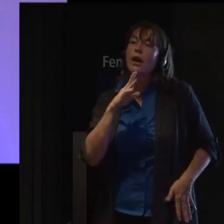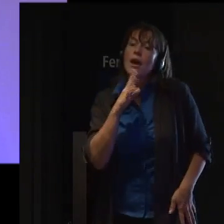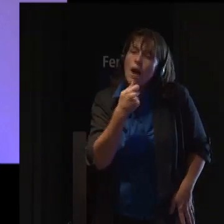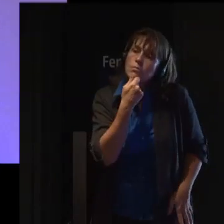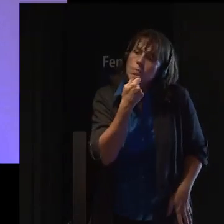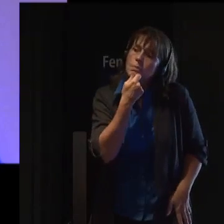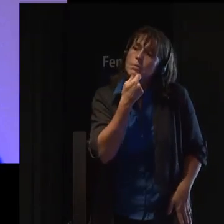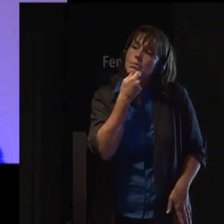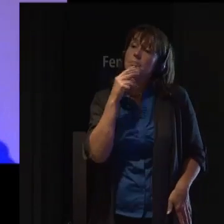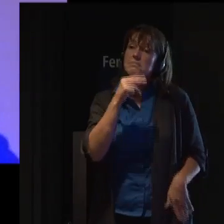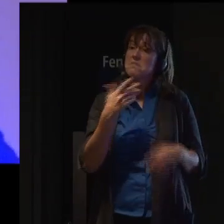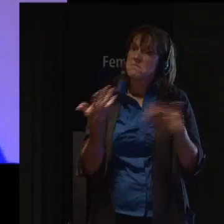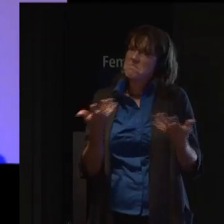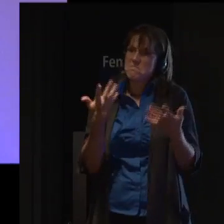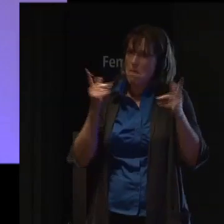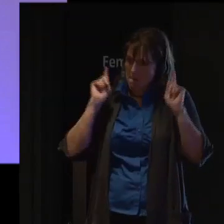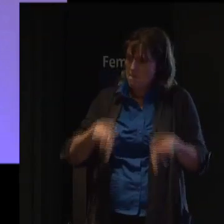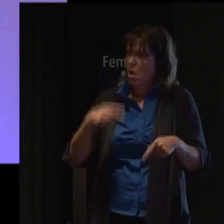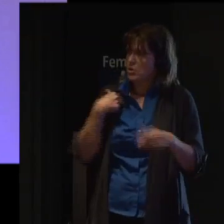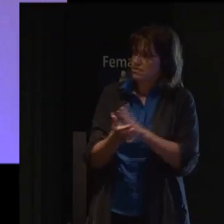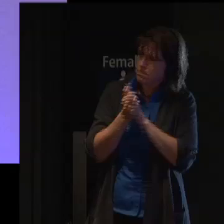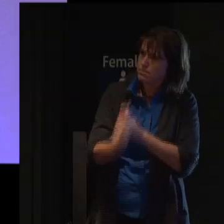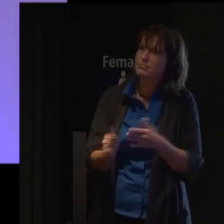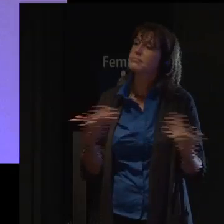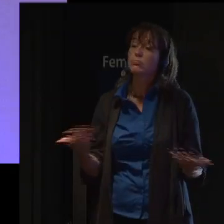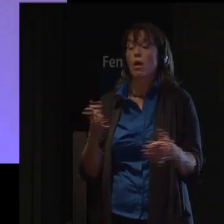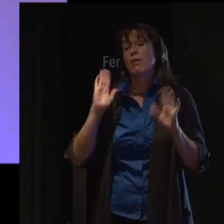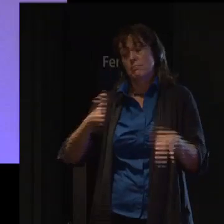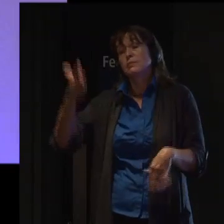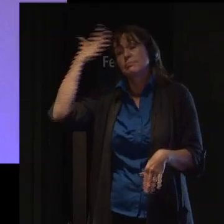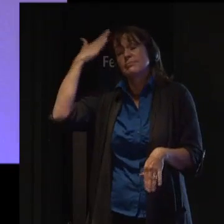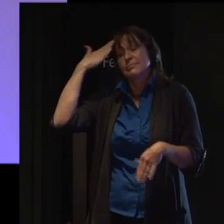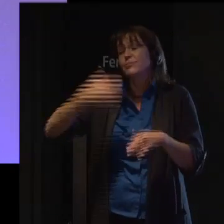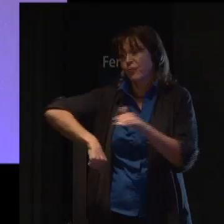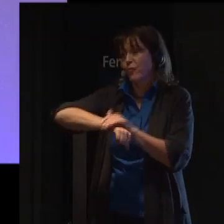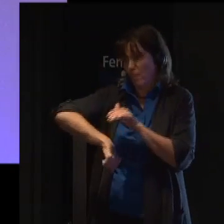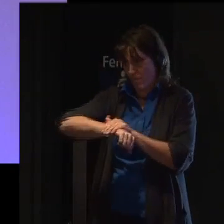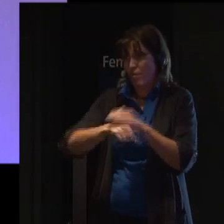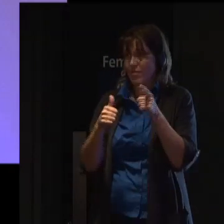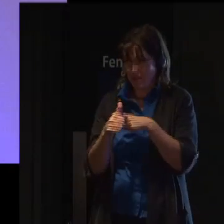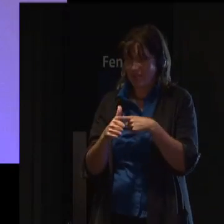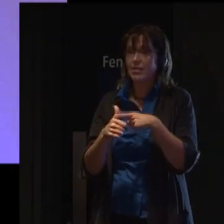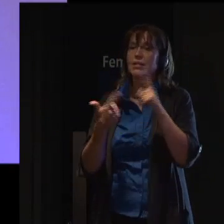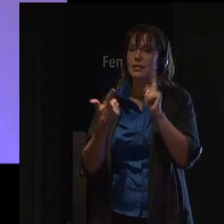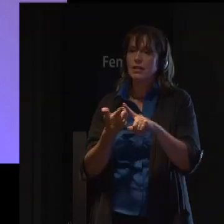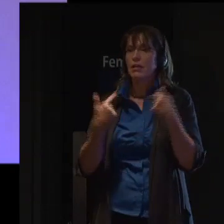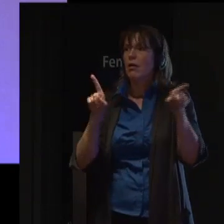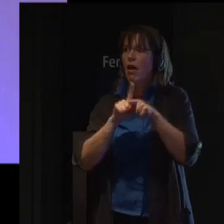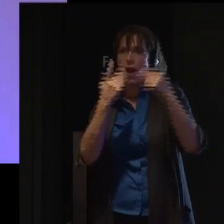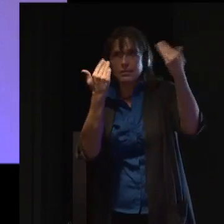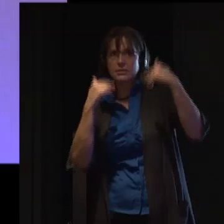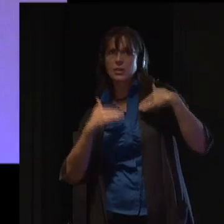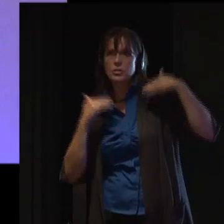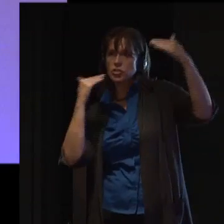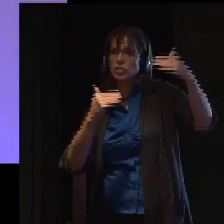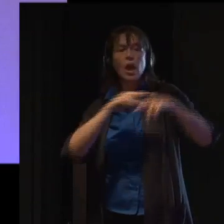become a commentator? Of course, a know-how about football, and it's quite important that what we think to get expectations of the